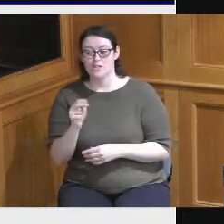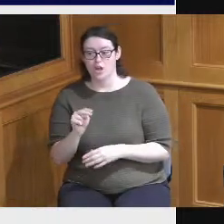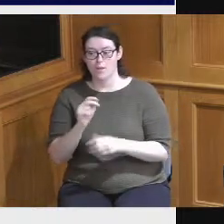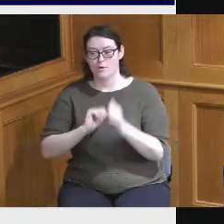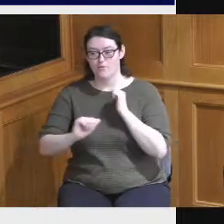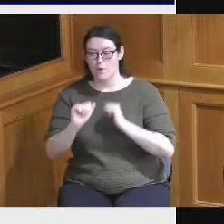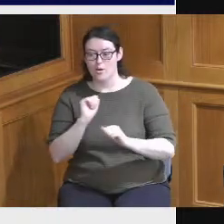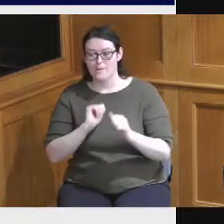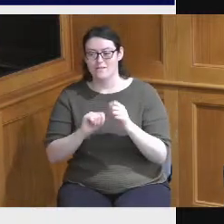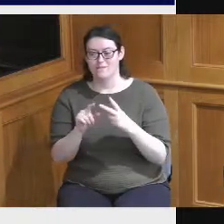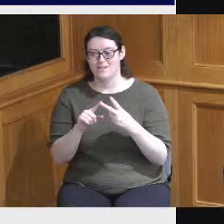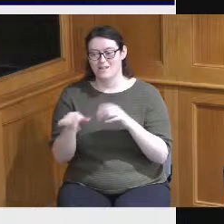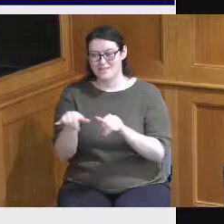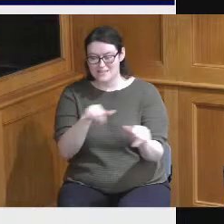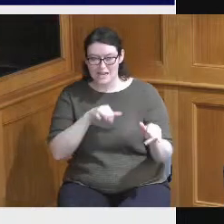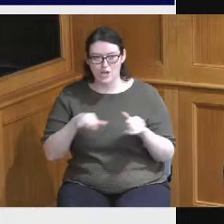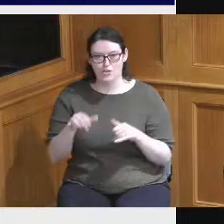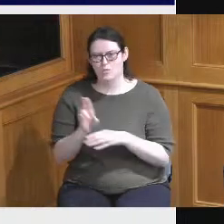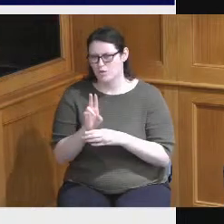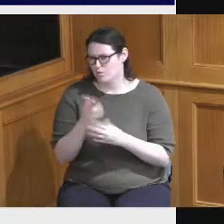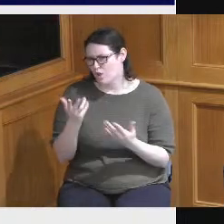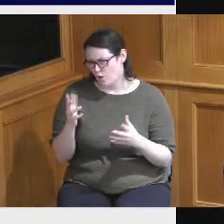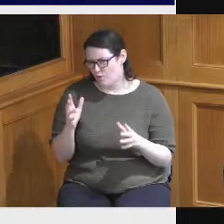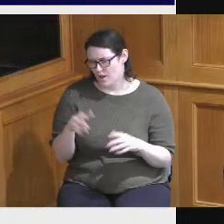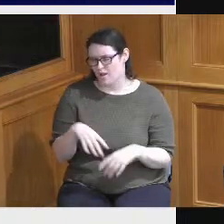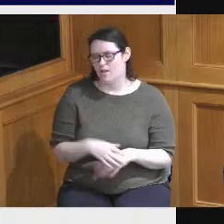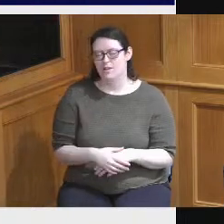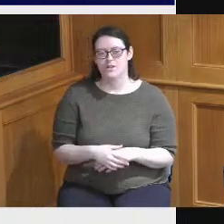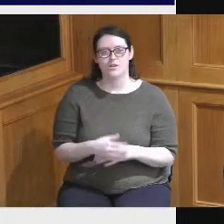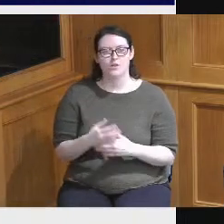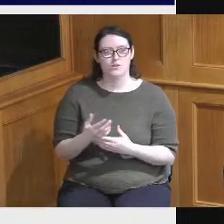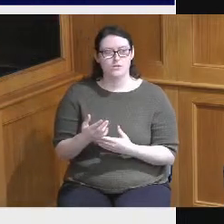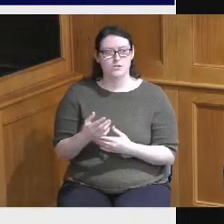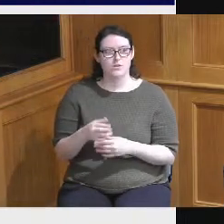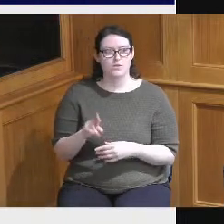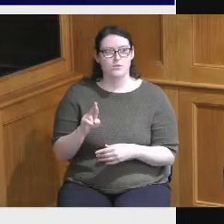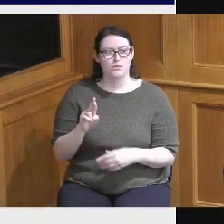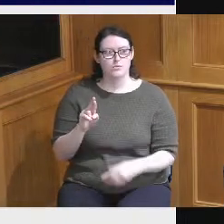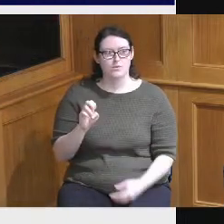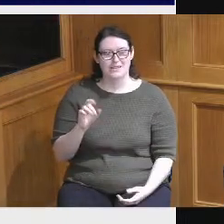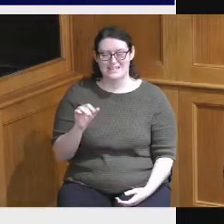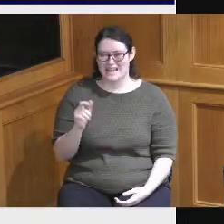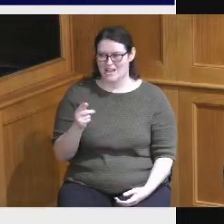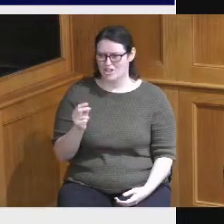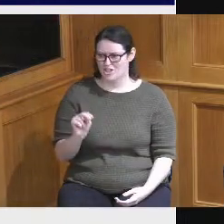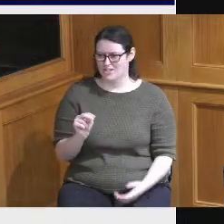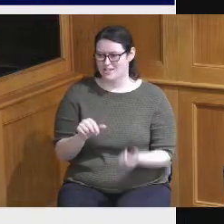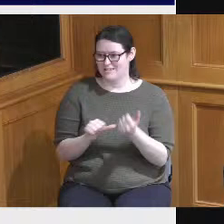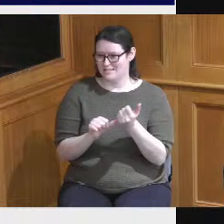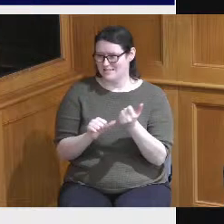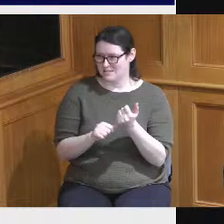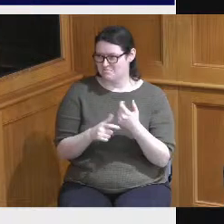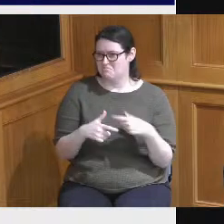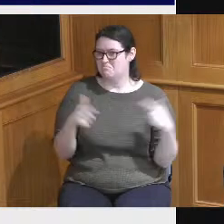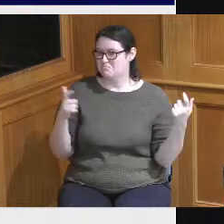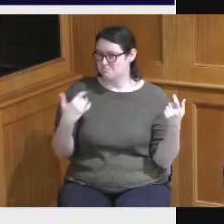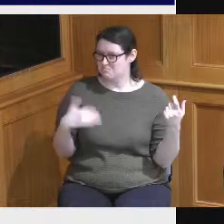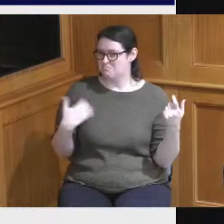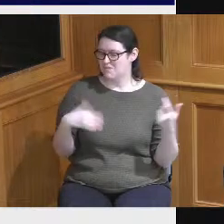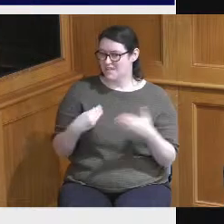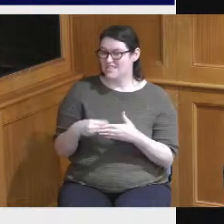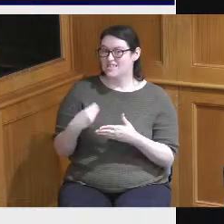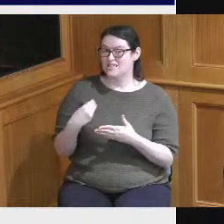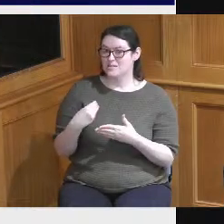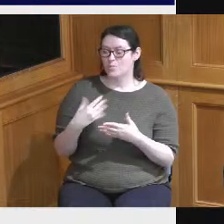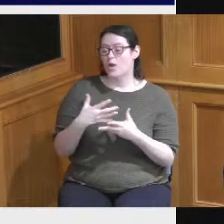Standards, we use that now. The redaction assistant is also a big deal. We spent a lot of money and a lot of